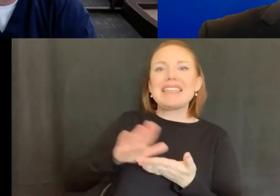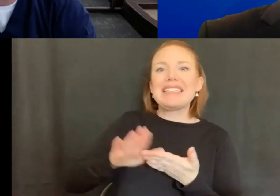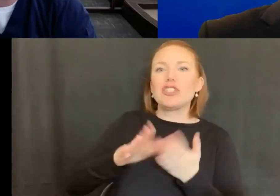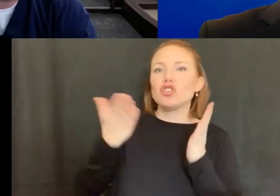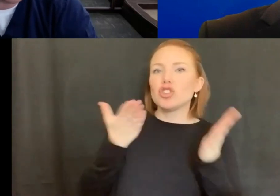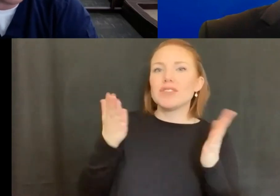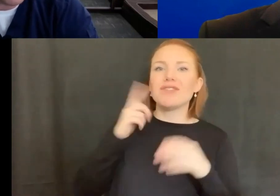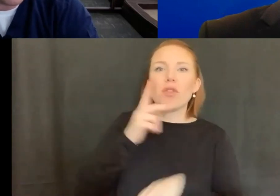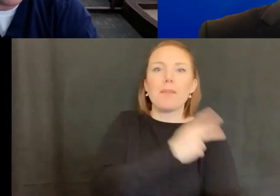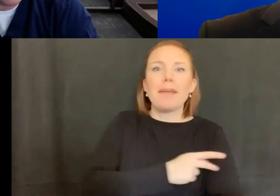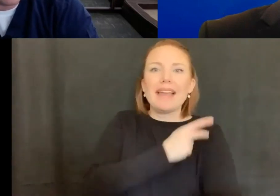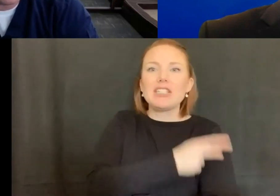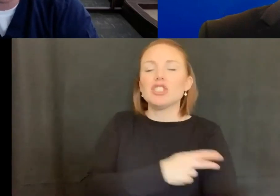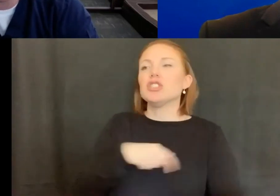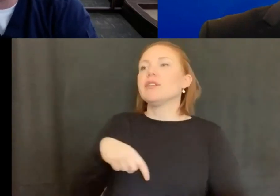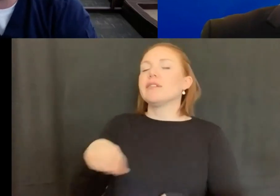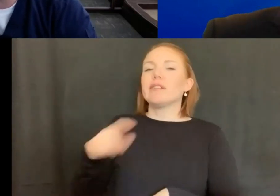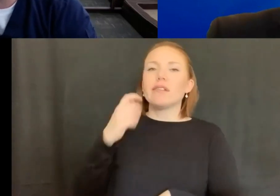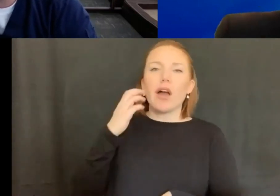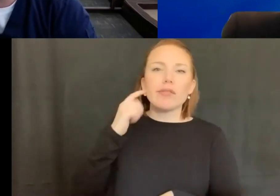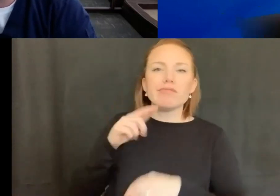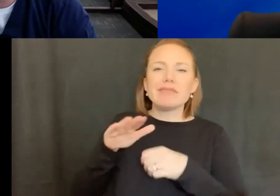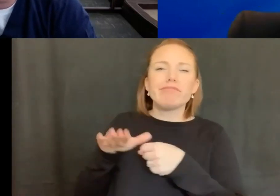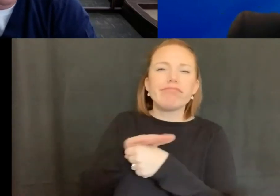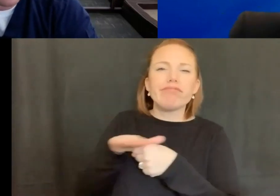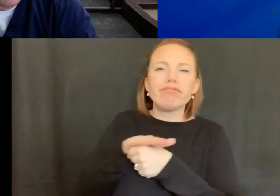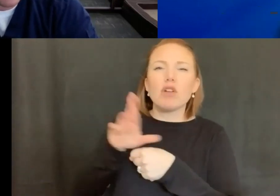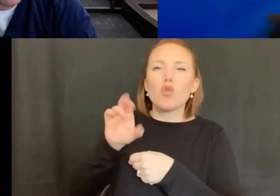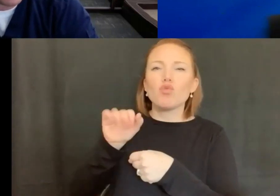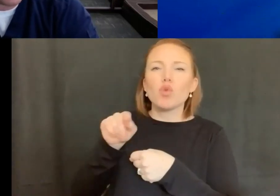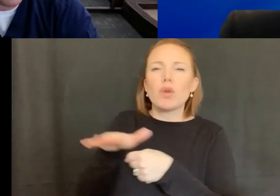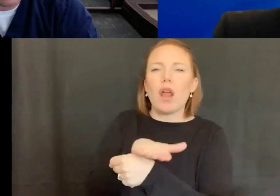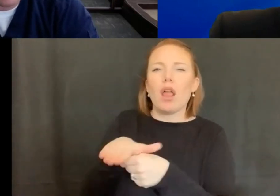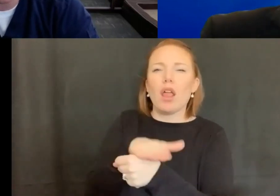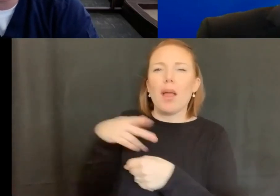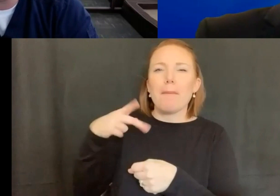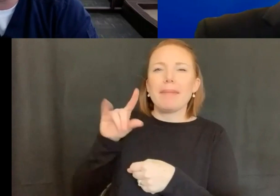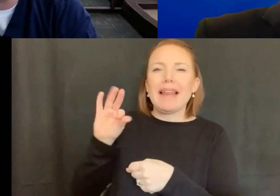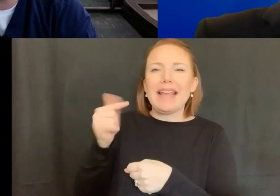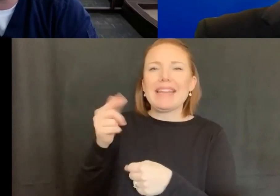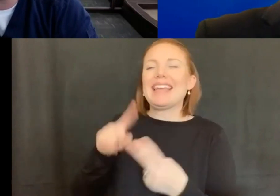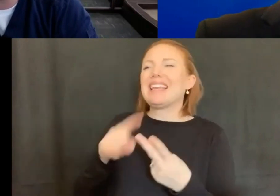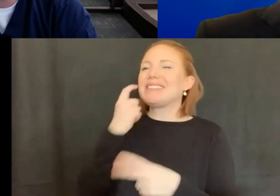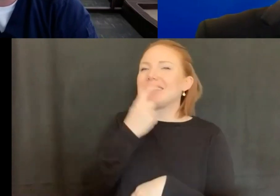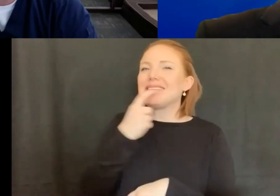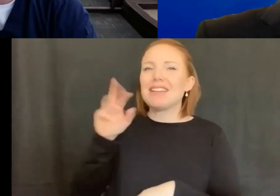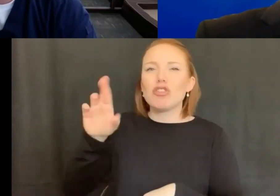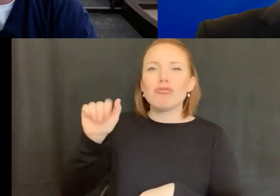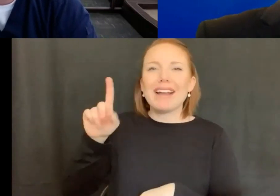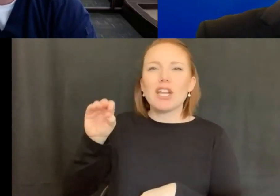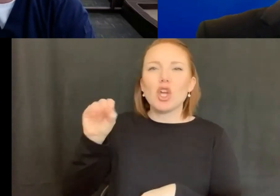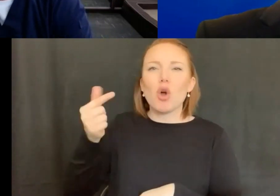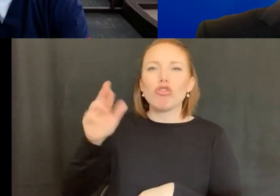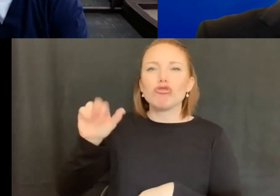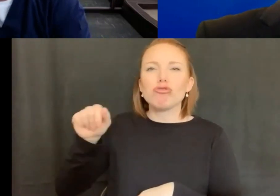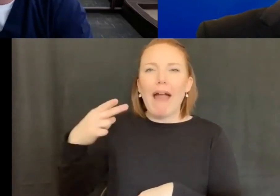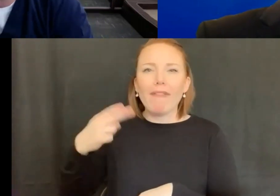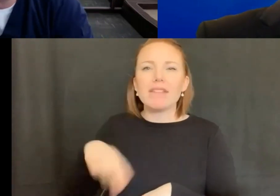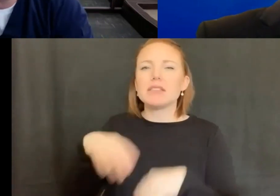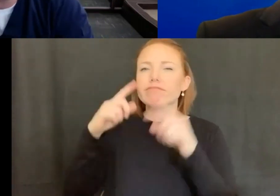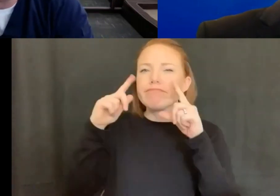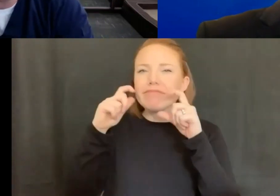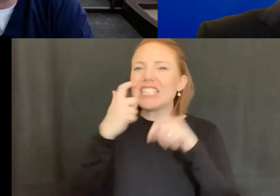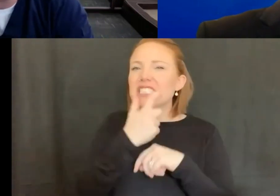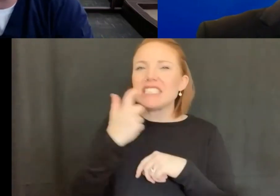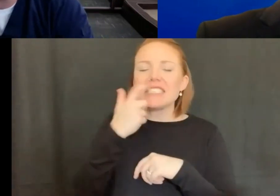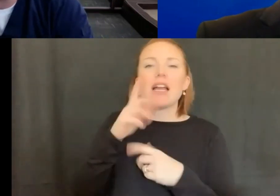including scaling and root planing, diagnosing and taking radiographs and that sort of thing, and assisting for treatment